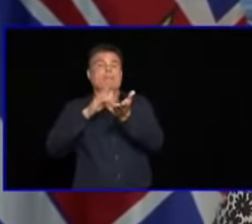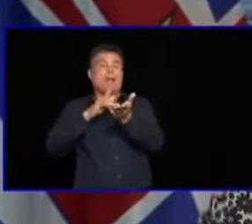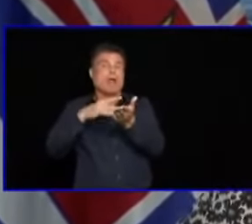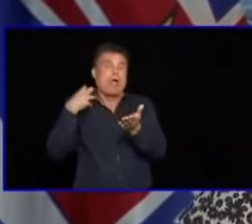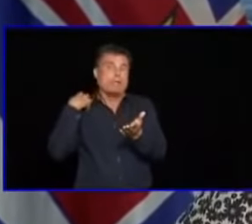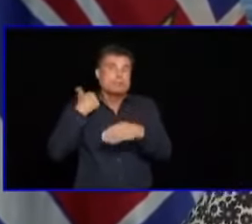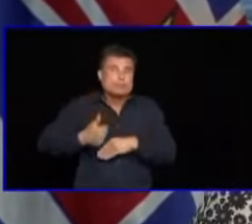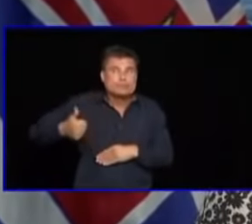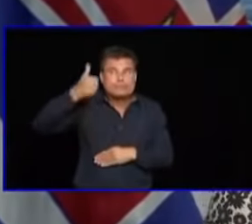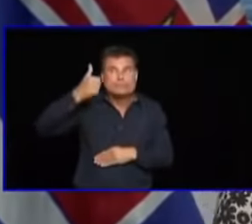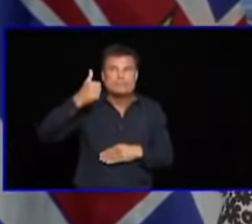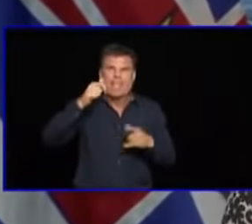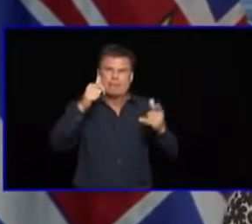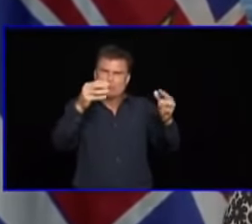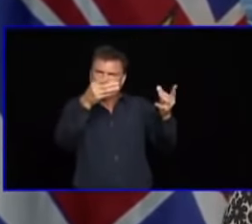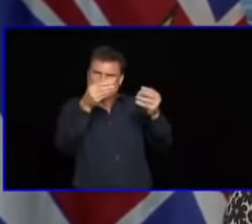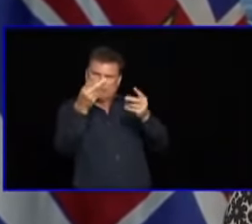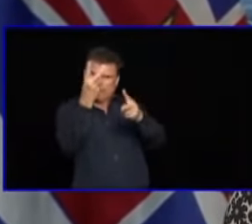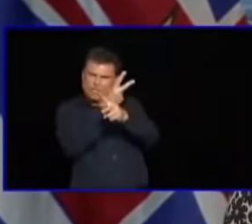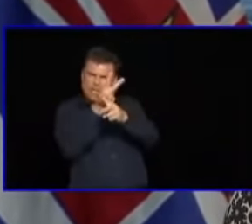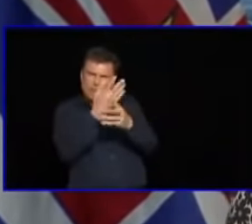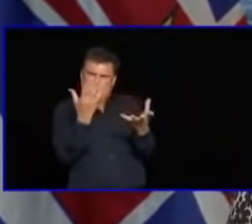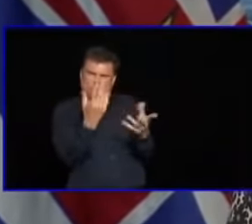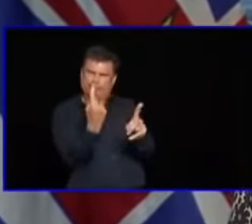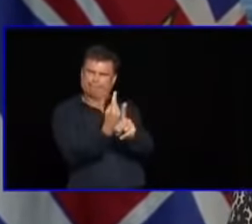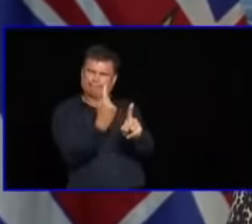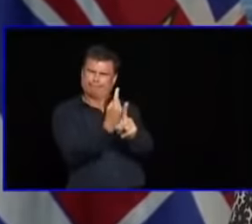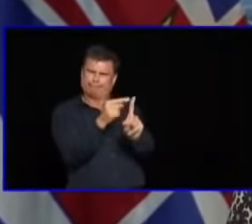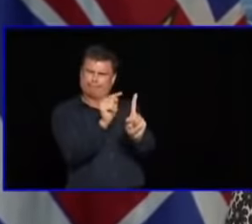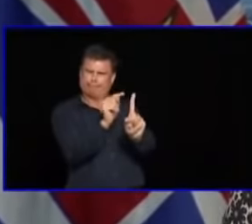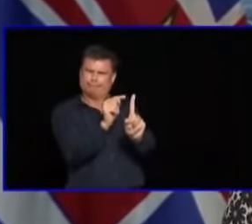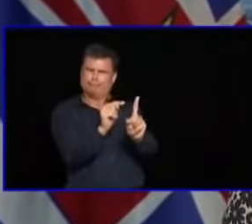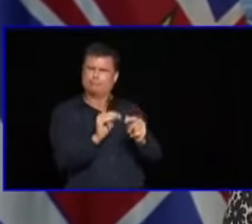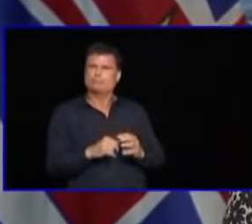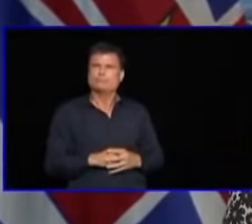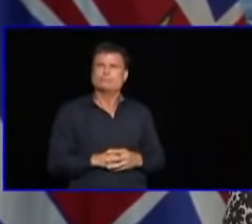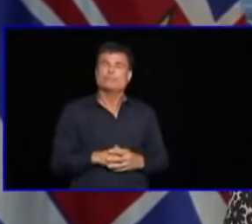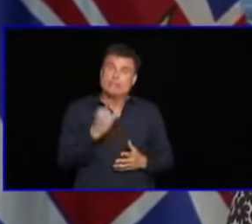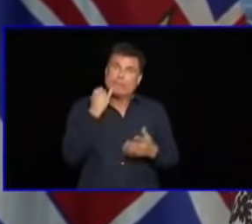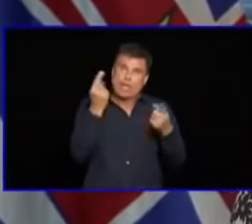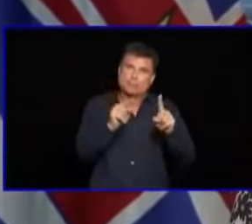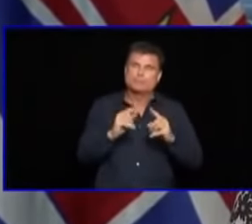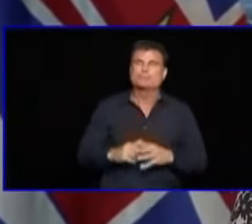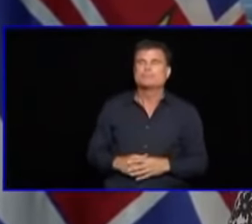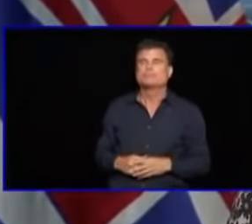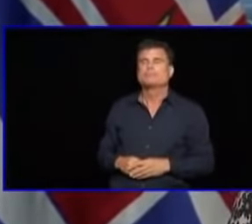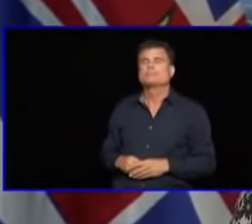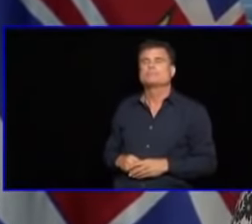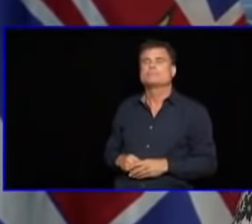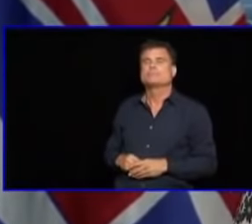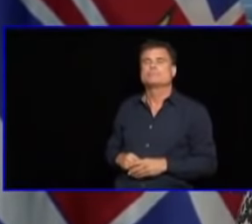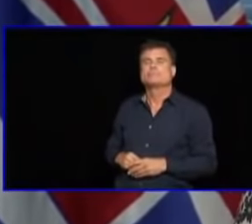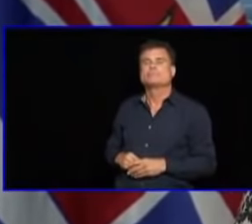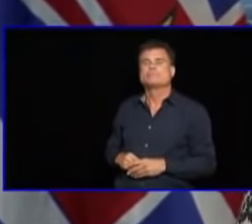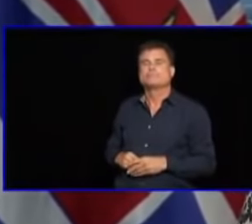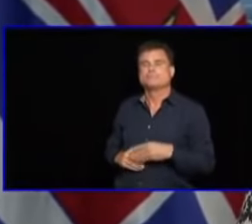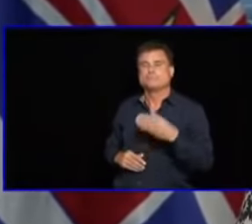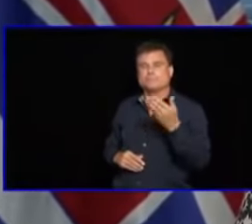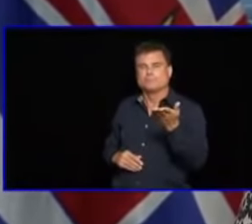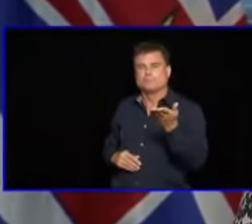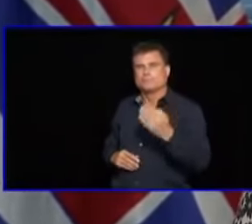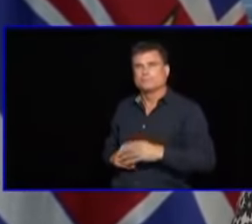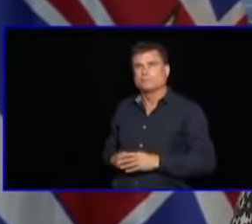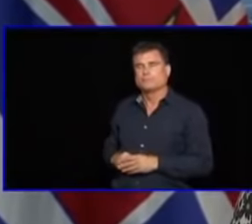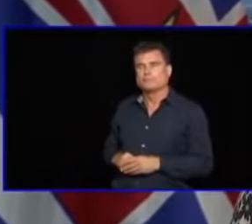also say that being outdoors is more of an, you're more safe if you're outdoors. So have you given